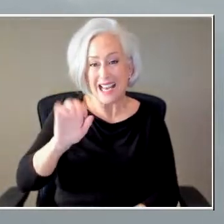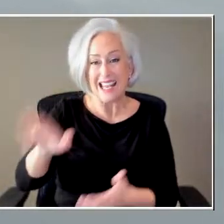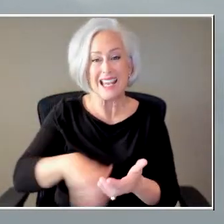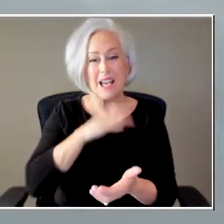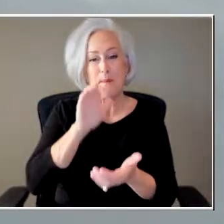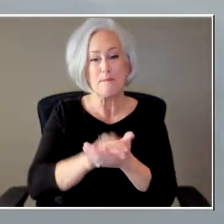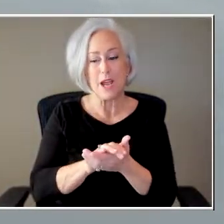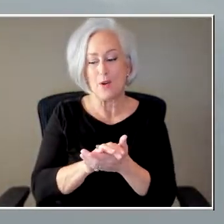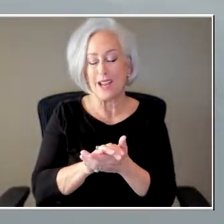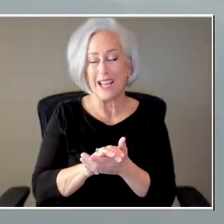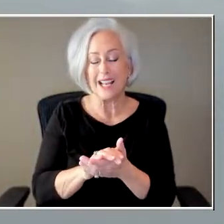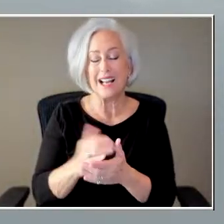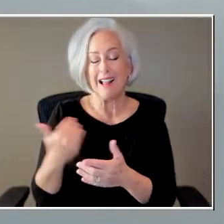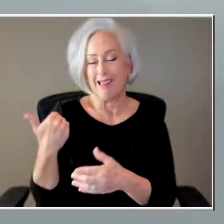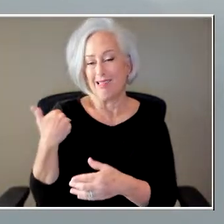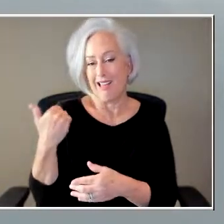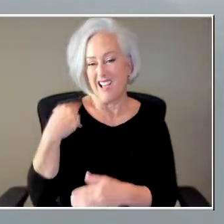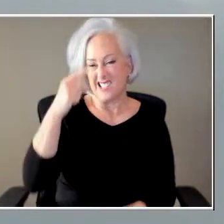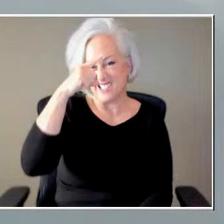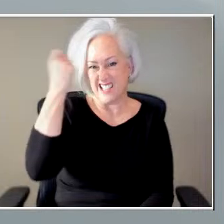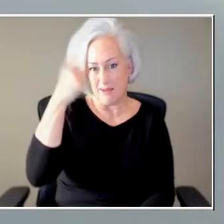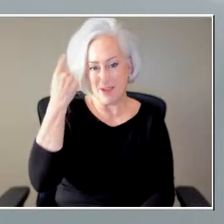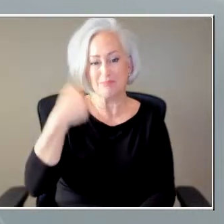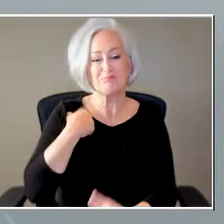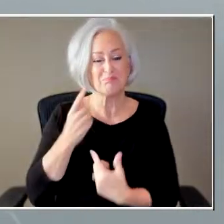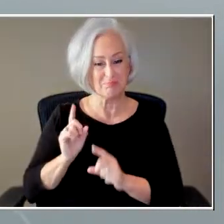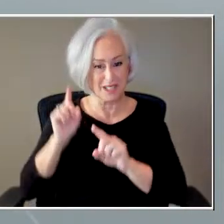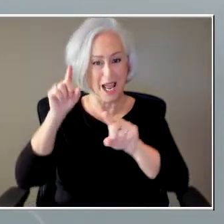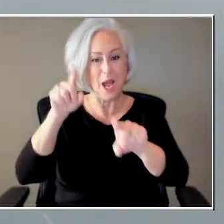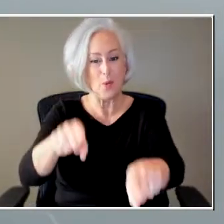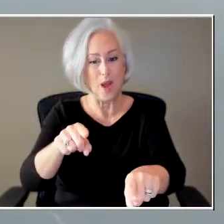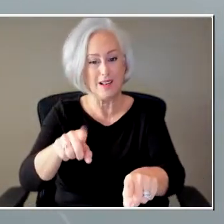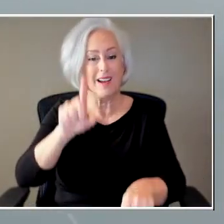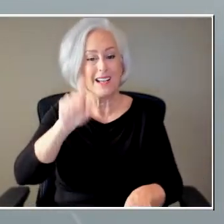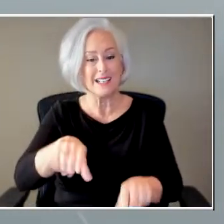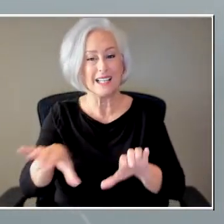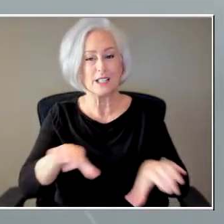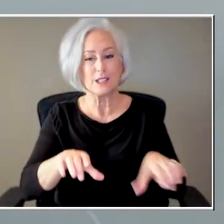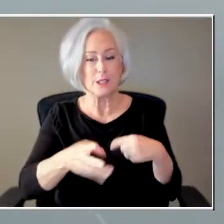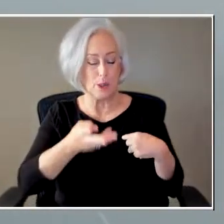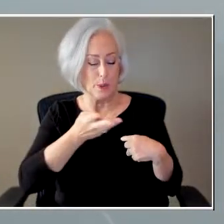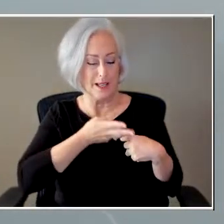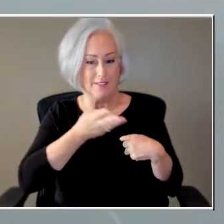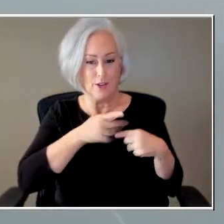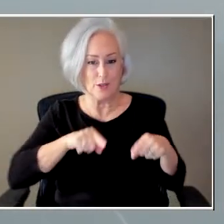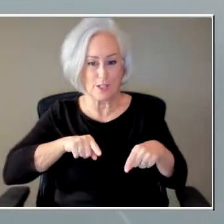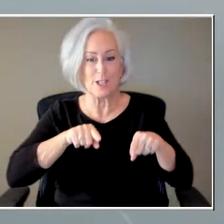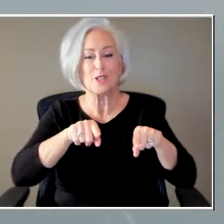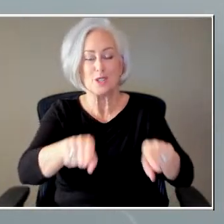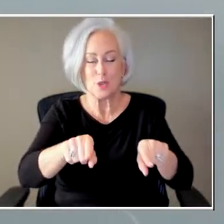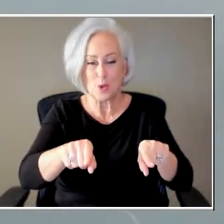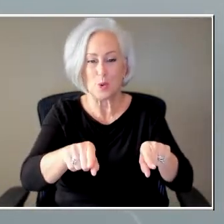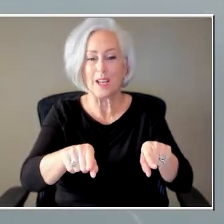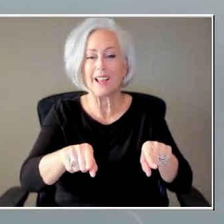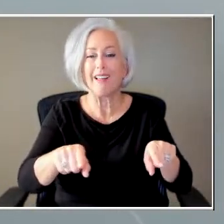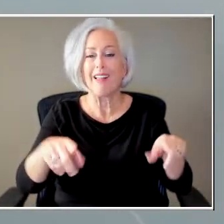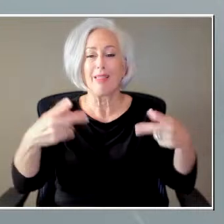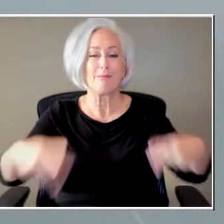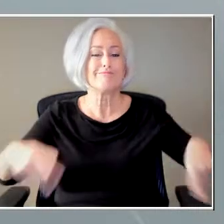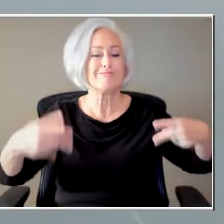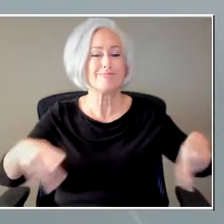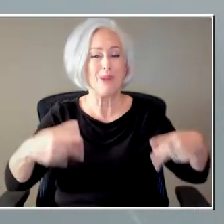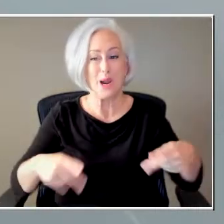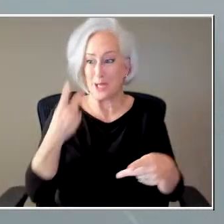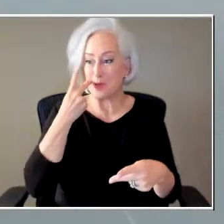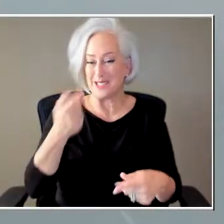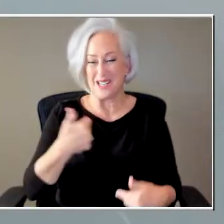I was able to go, and I just had to do an infusion during the reception. As you can see, I was in the bathroom there,